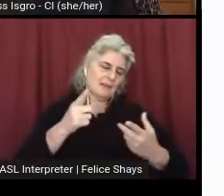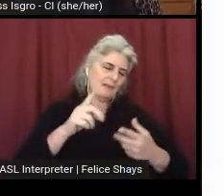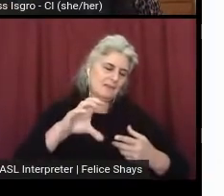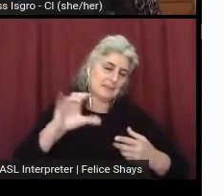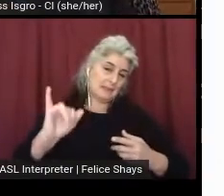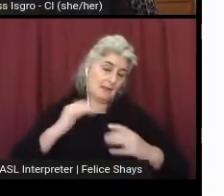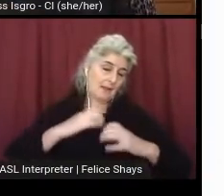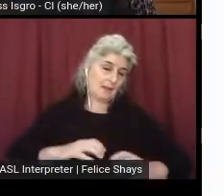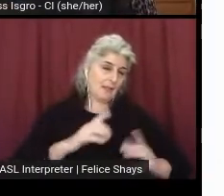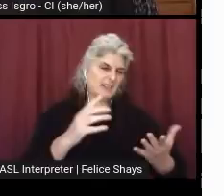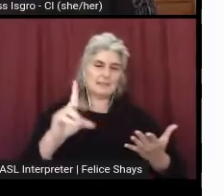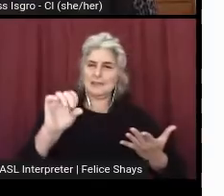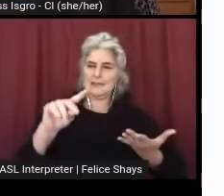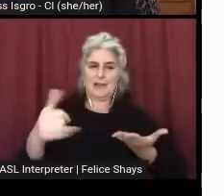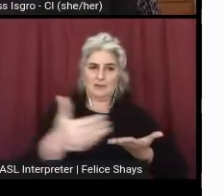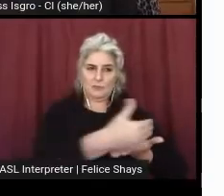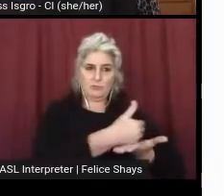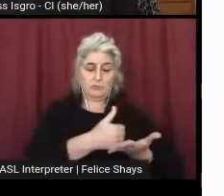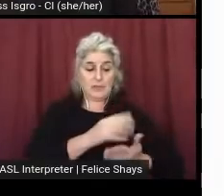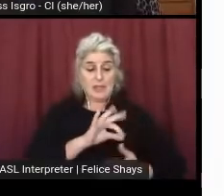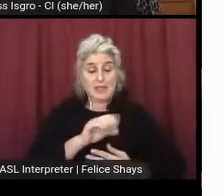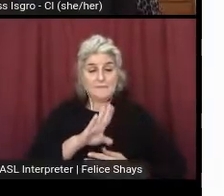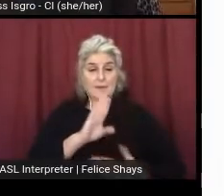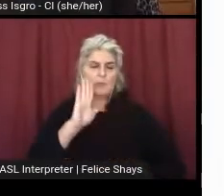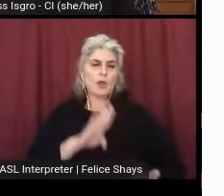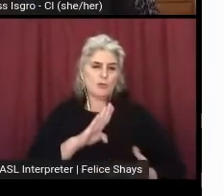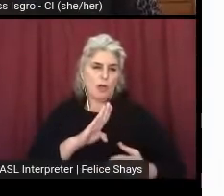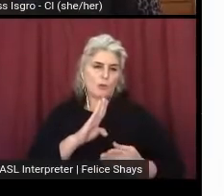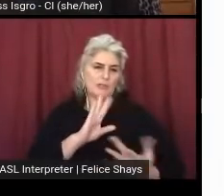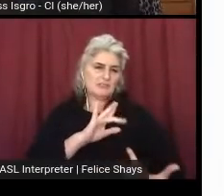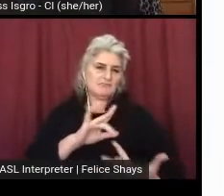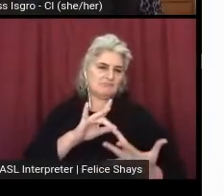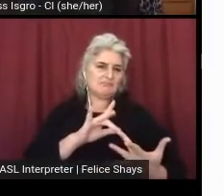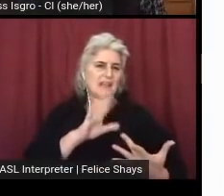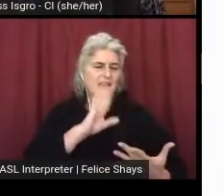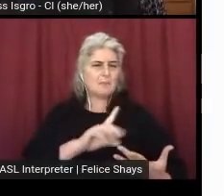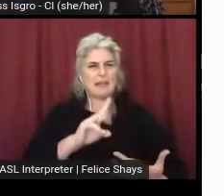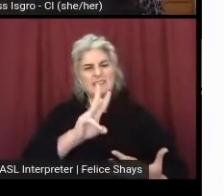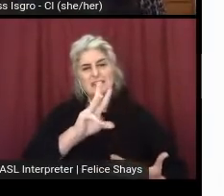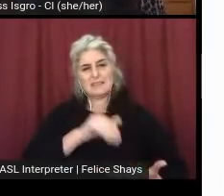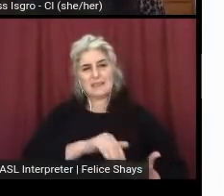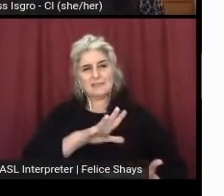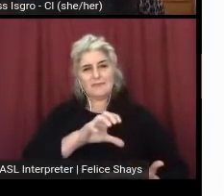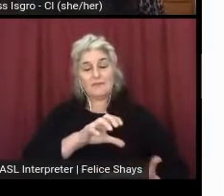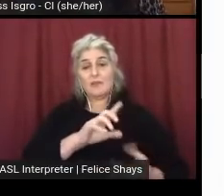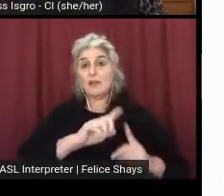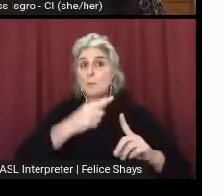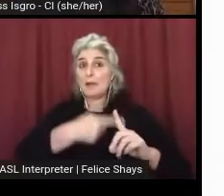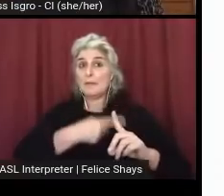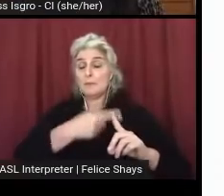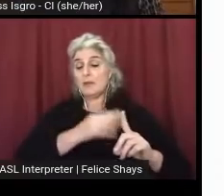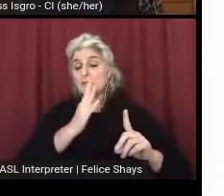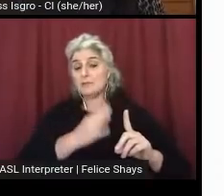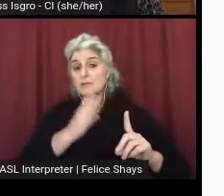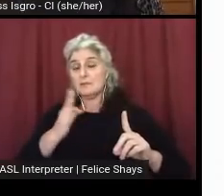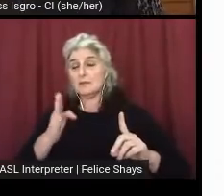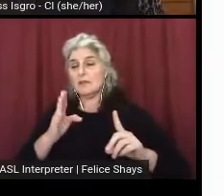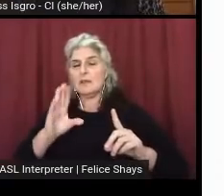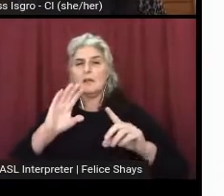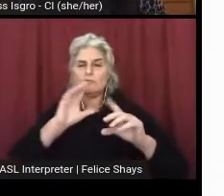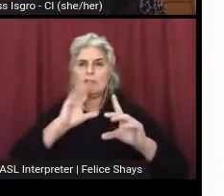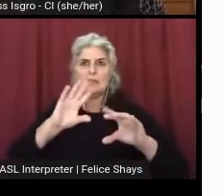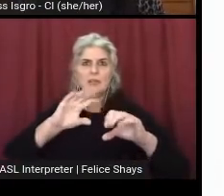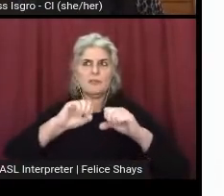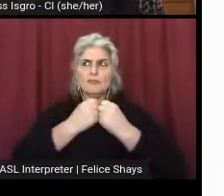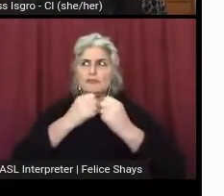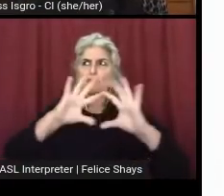we can see here is that in February, we were at our lowest average reach per post at about 6,500. In the months that followed, as the social landscape really started